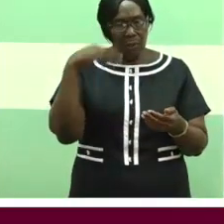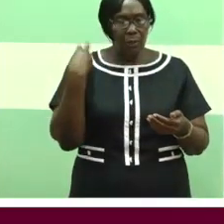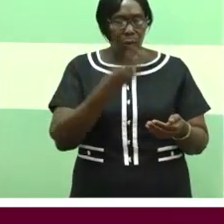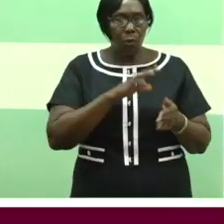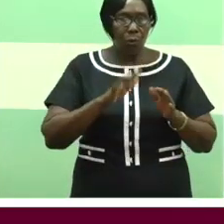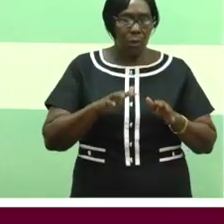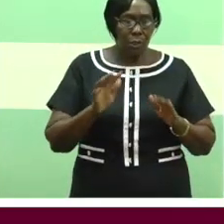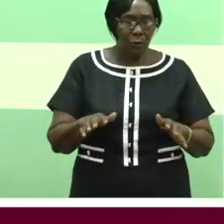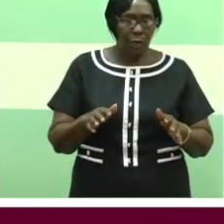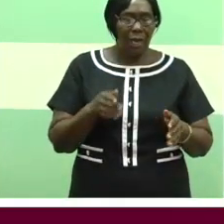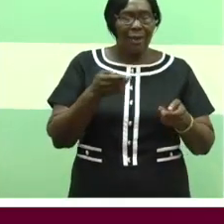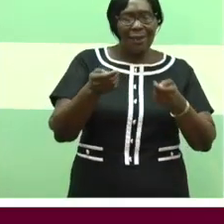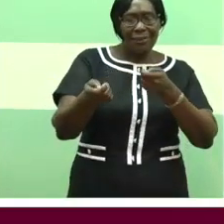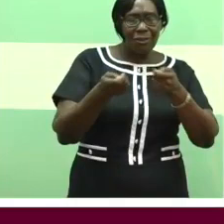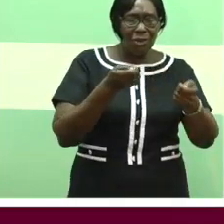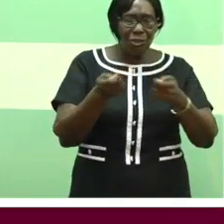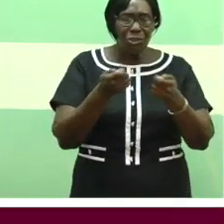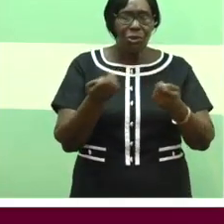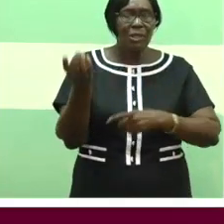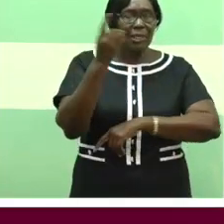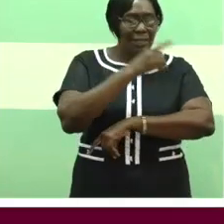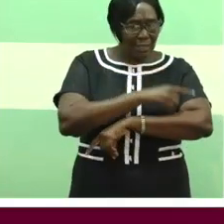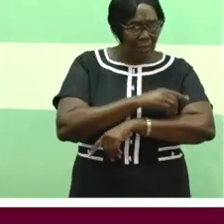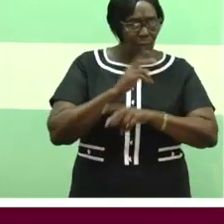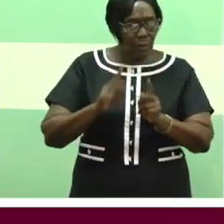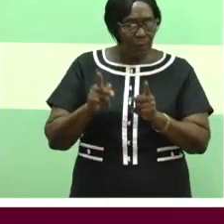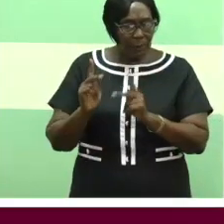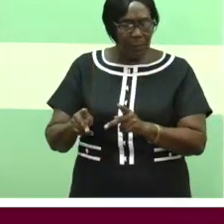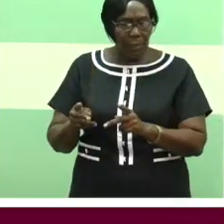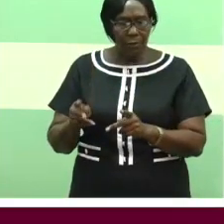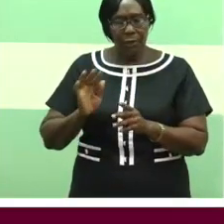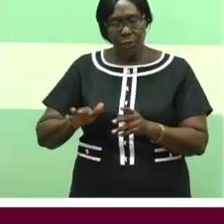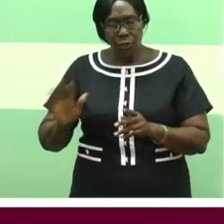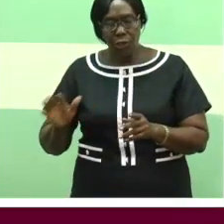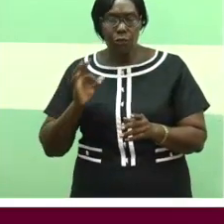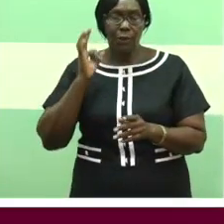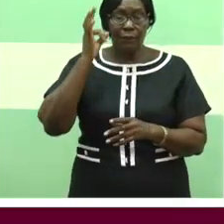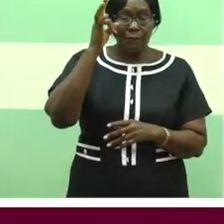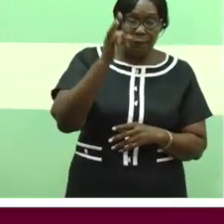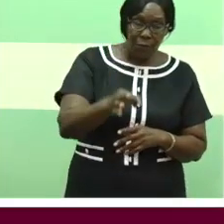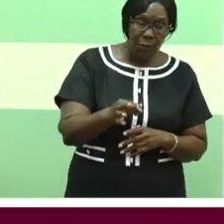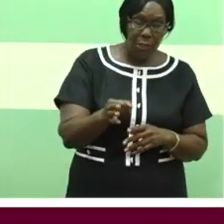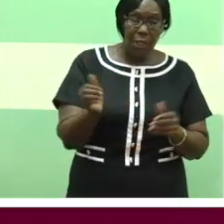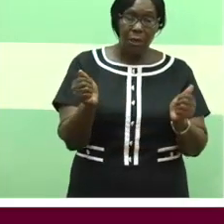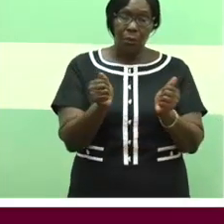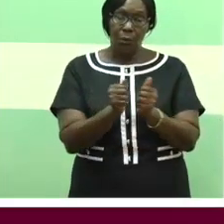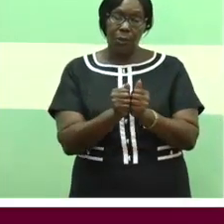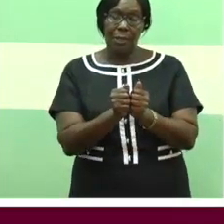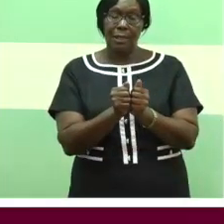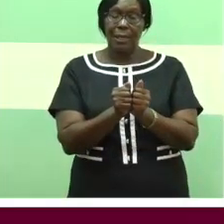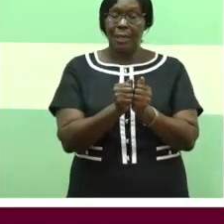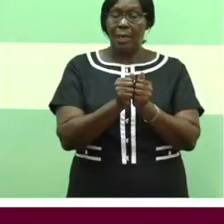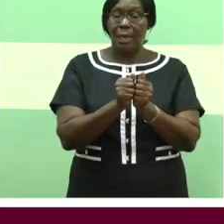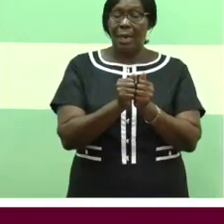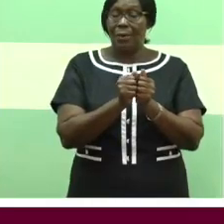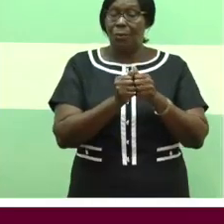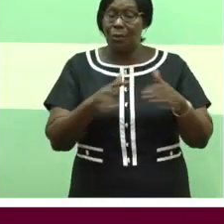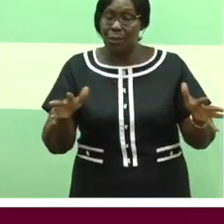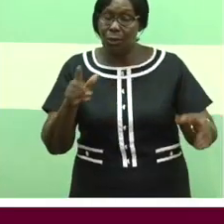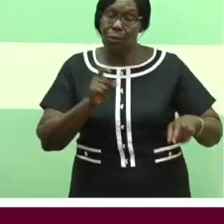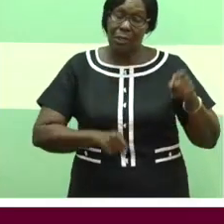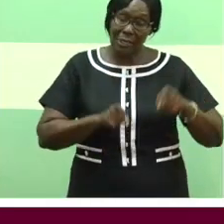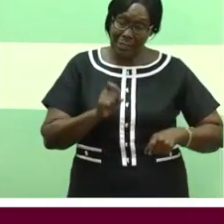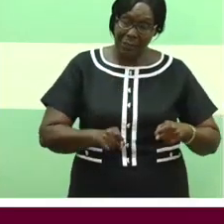children can manage their day because we are preparing them for the future, right? With and without disabilities, you have to be able